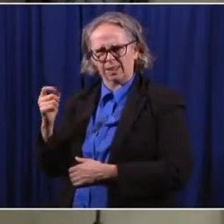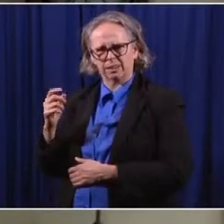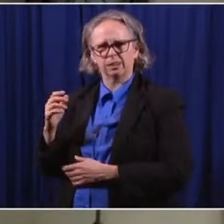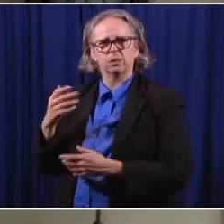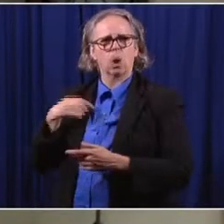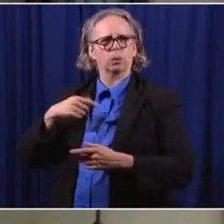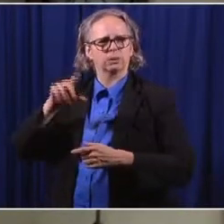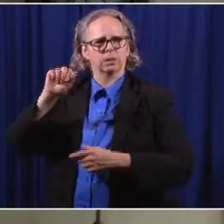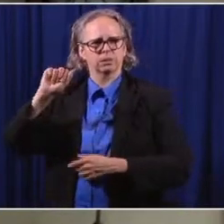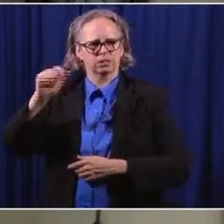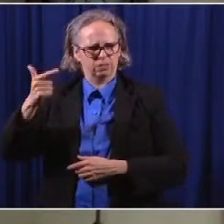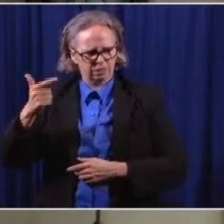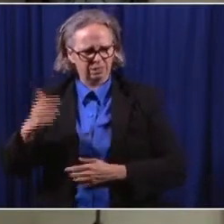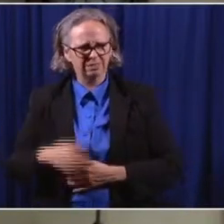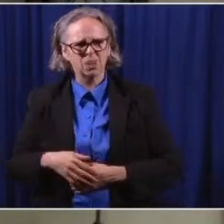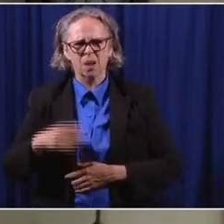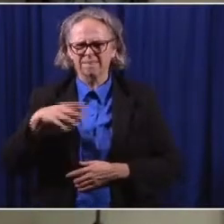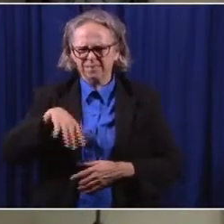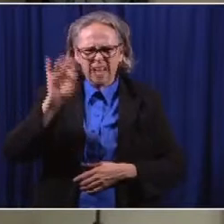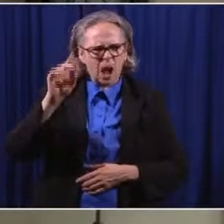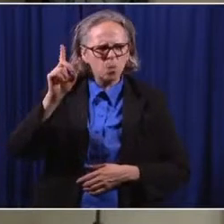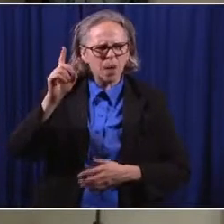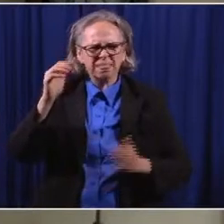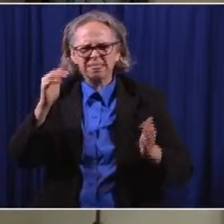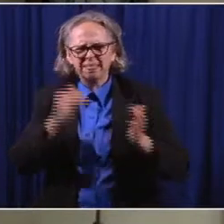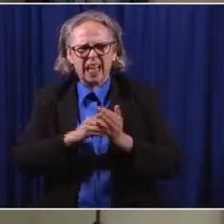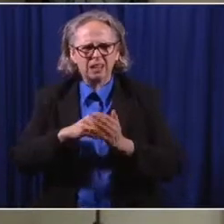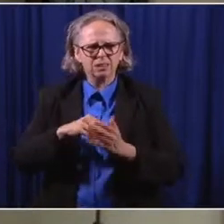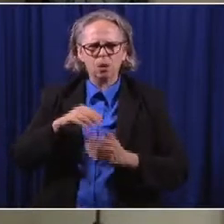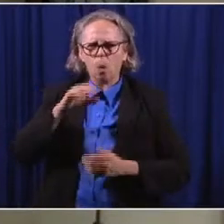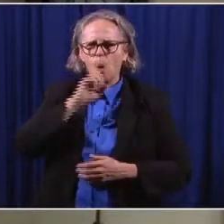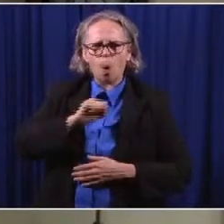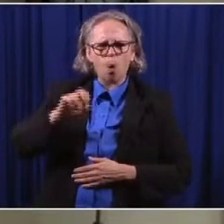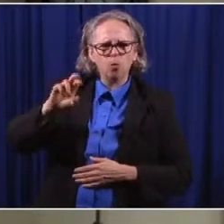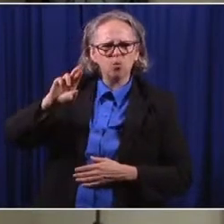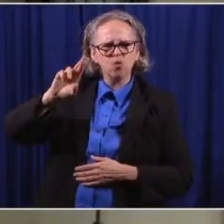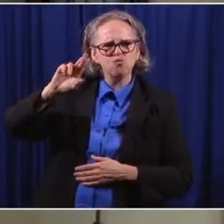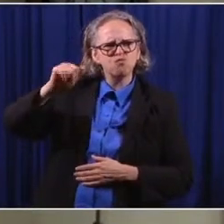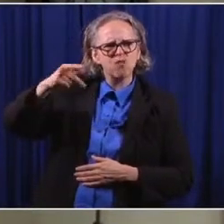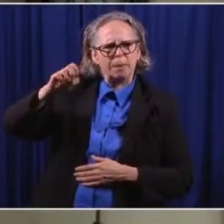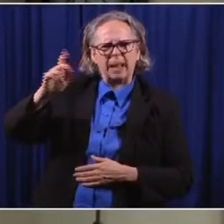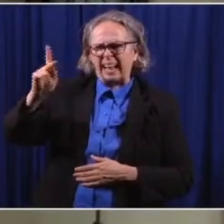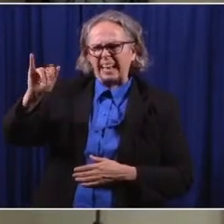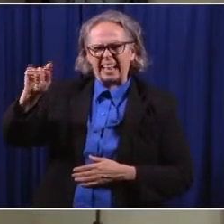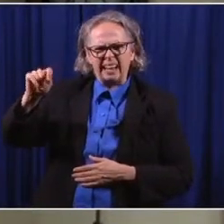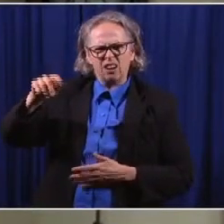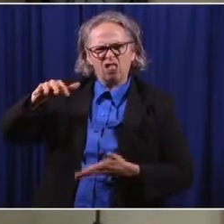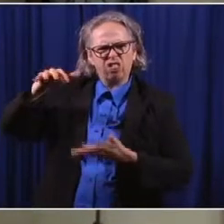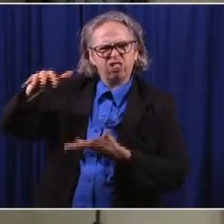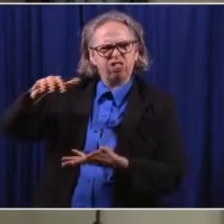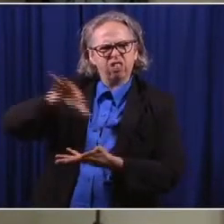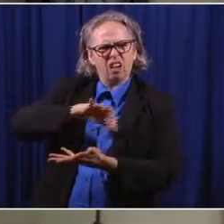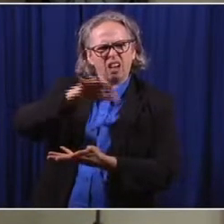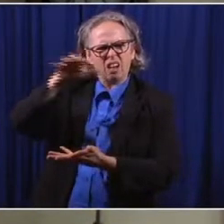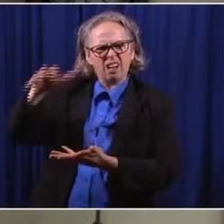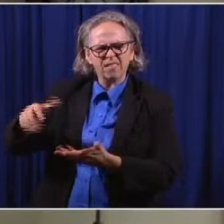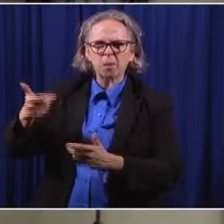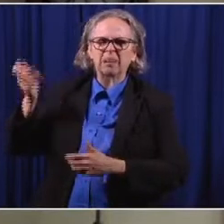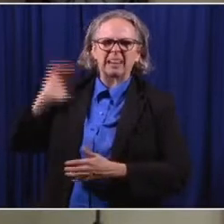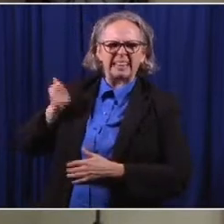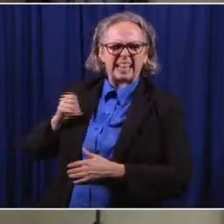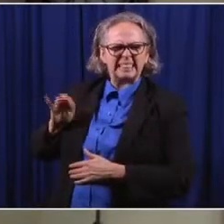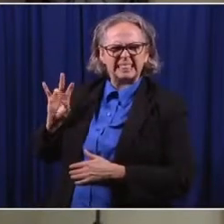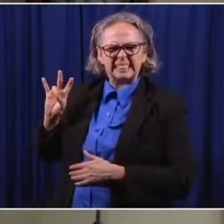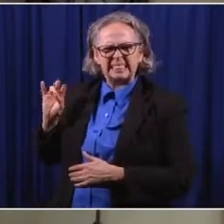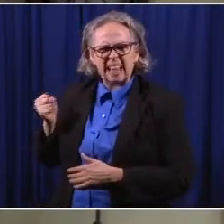rape kits gathering dust. These kits, spanning from 1971 to 2014, had never been tested